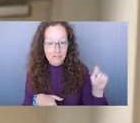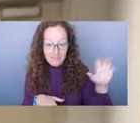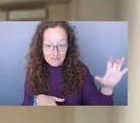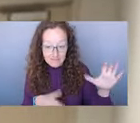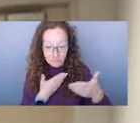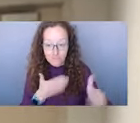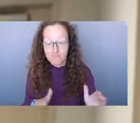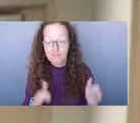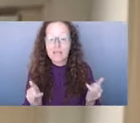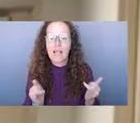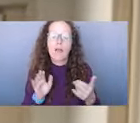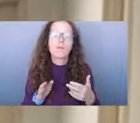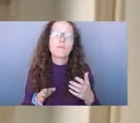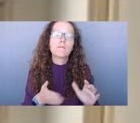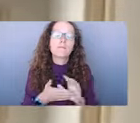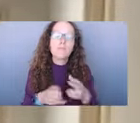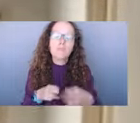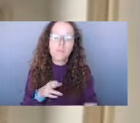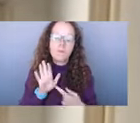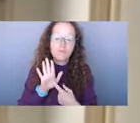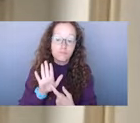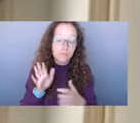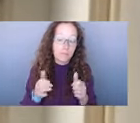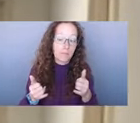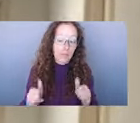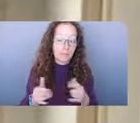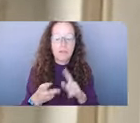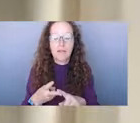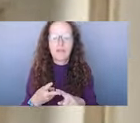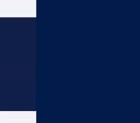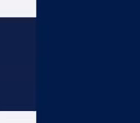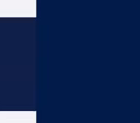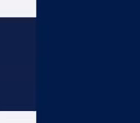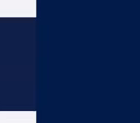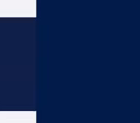Center. We're now gonna show you a short video and then I'll be answering some of your questions.